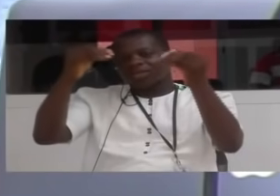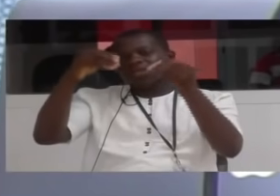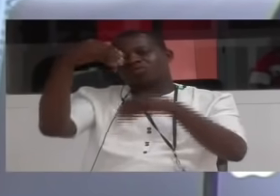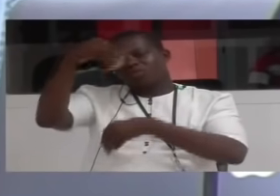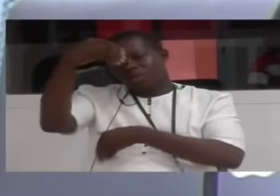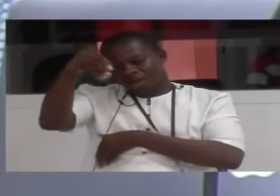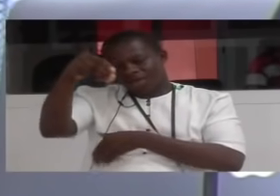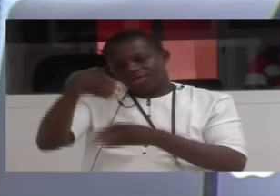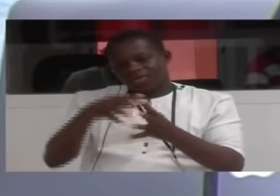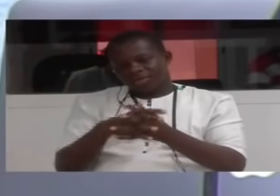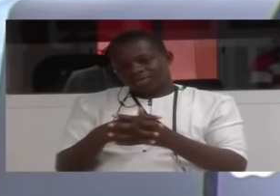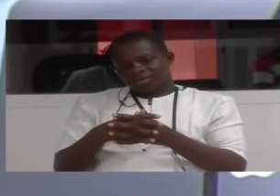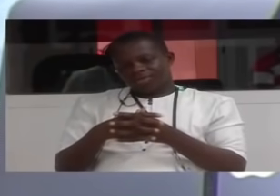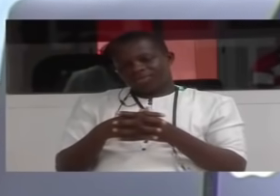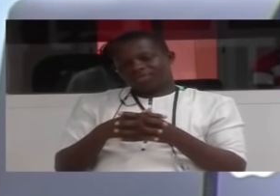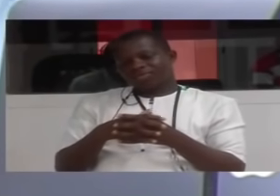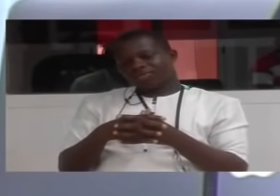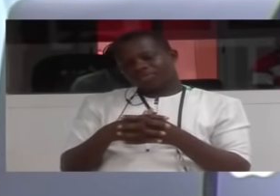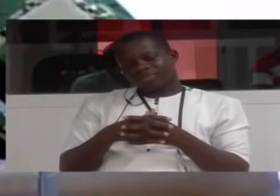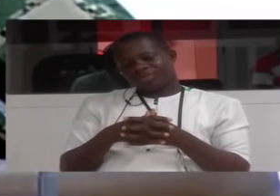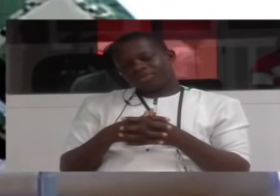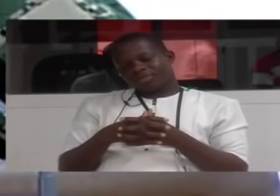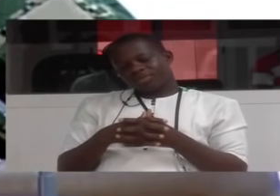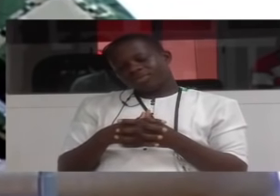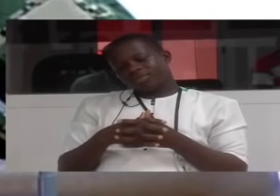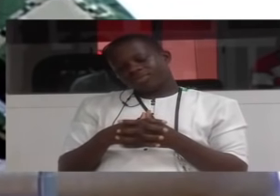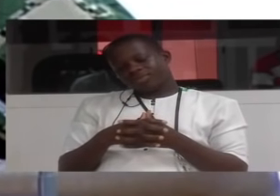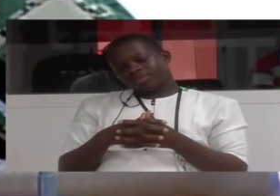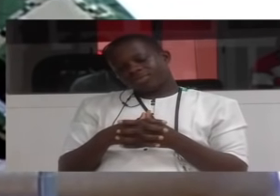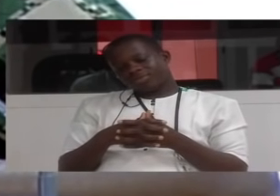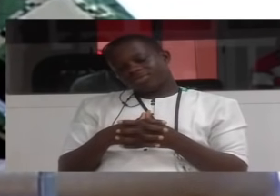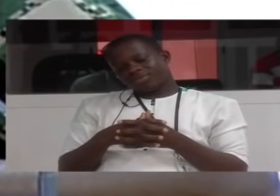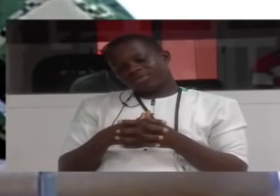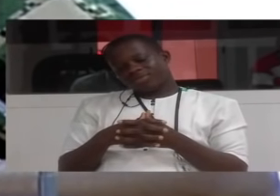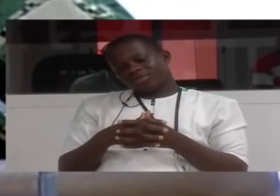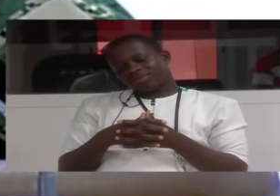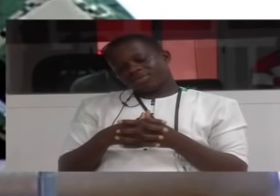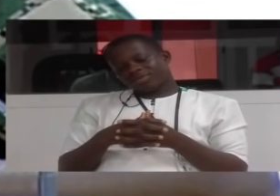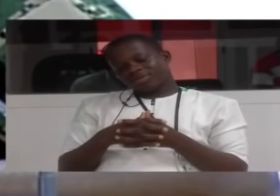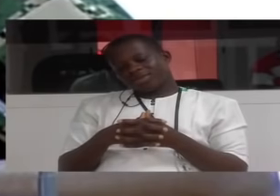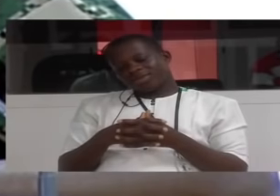$250,000. Ñaari temeri junne ak ñaari temer ak jurom ñaari